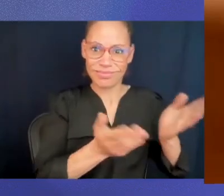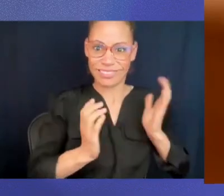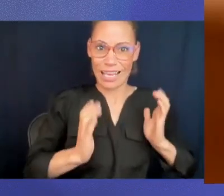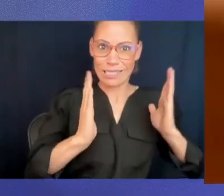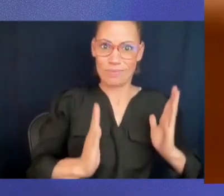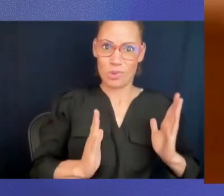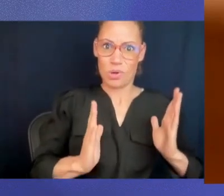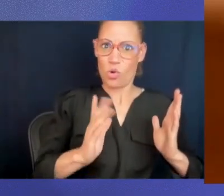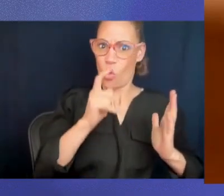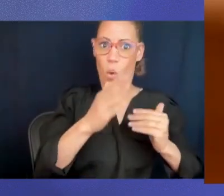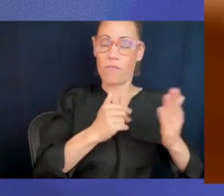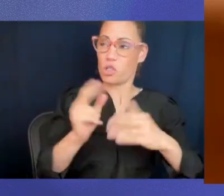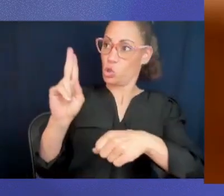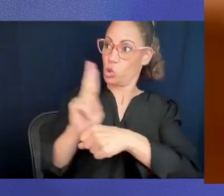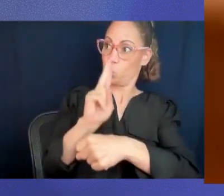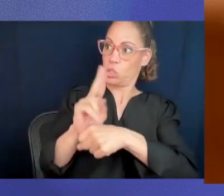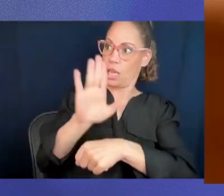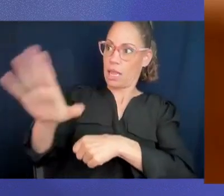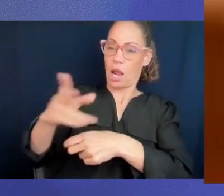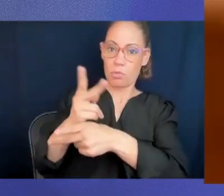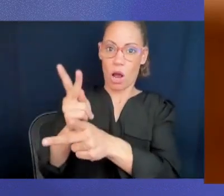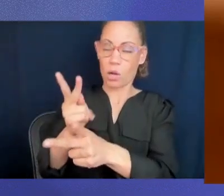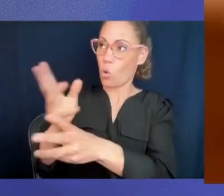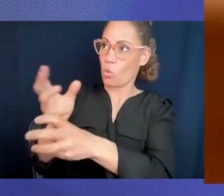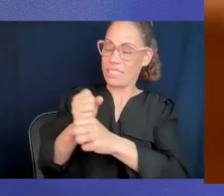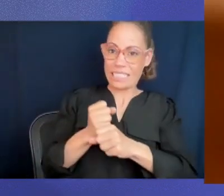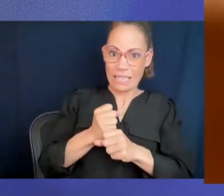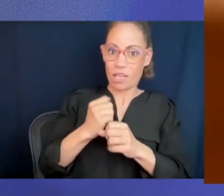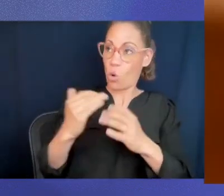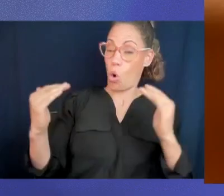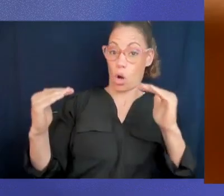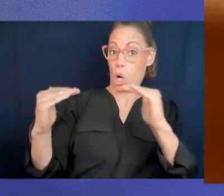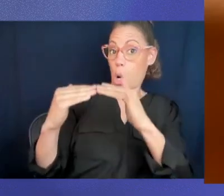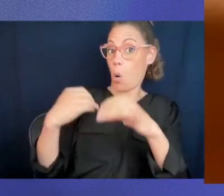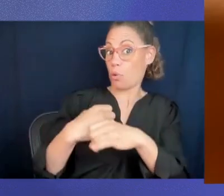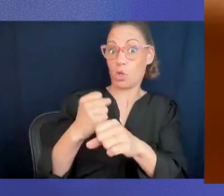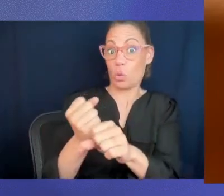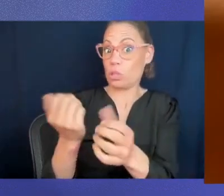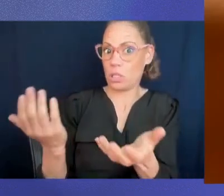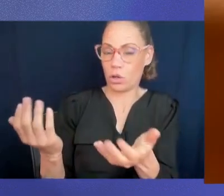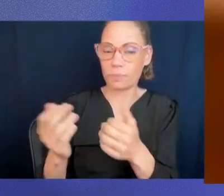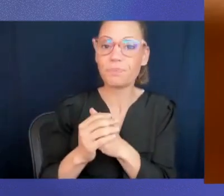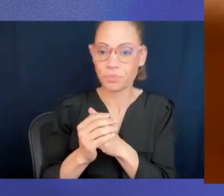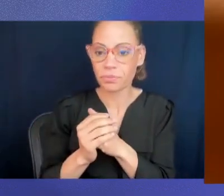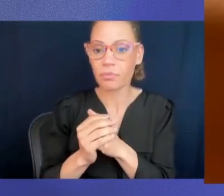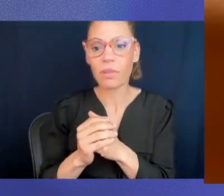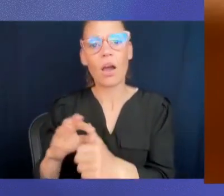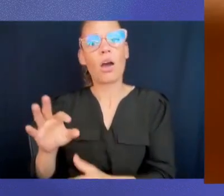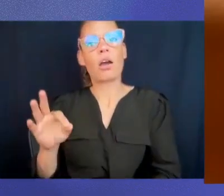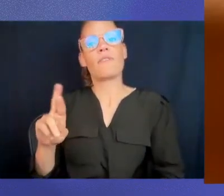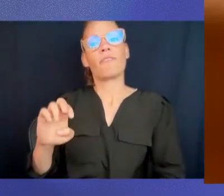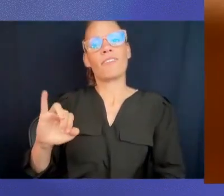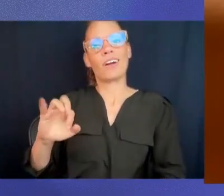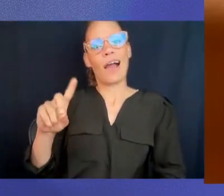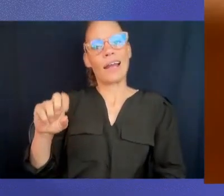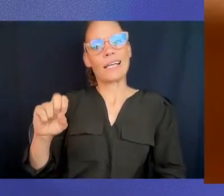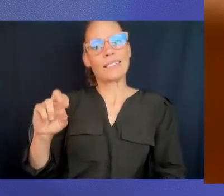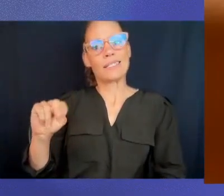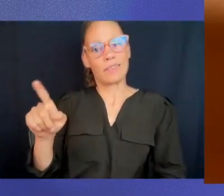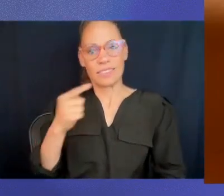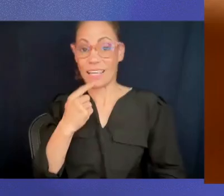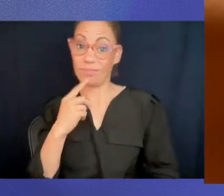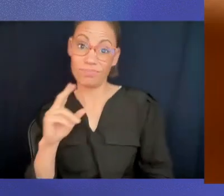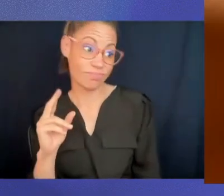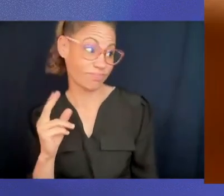using or co-producing the service in mind. Now, Friedson claimed that wasn't true. A profession,